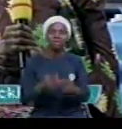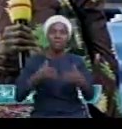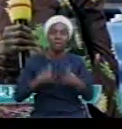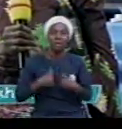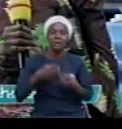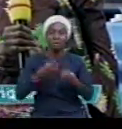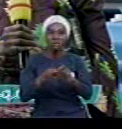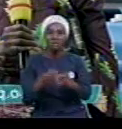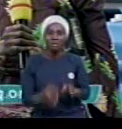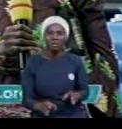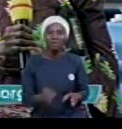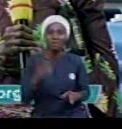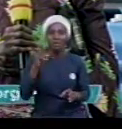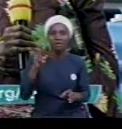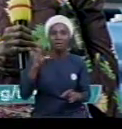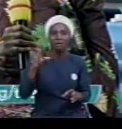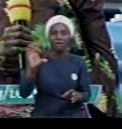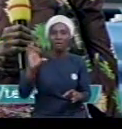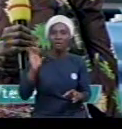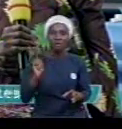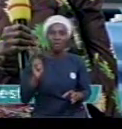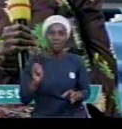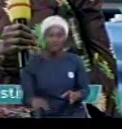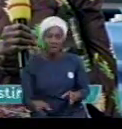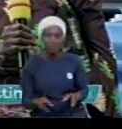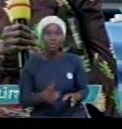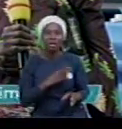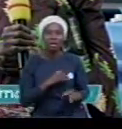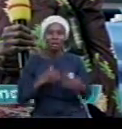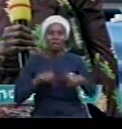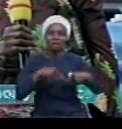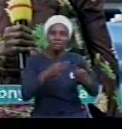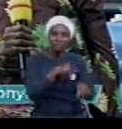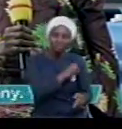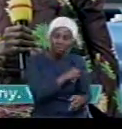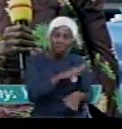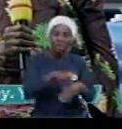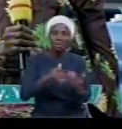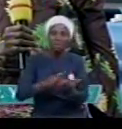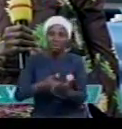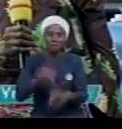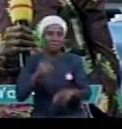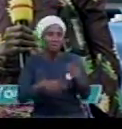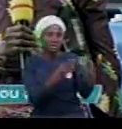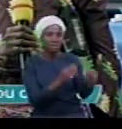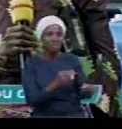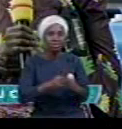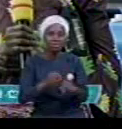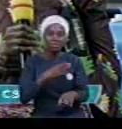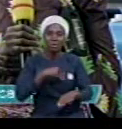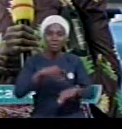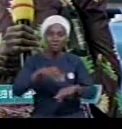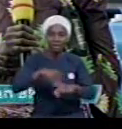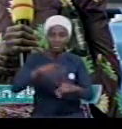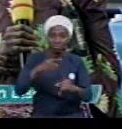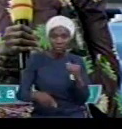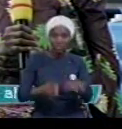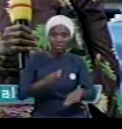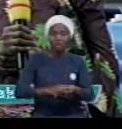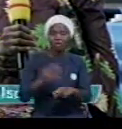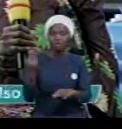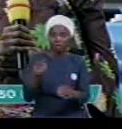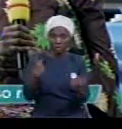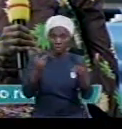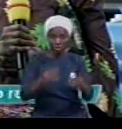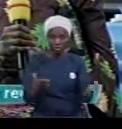has been to the hospital. All the treatment given to her did not solve the problem. Eventually, on Thursday, she came the